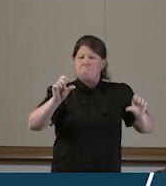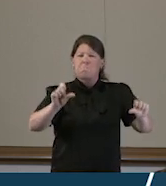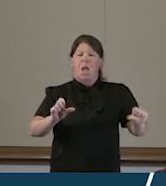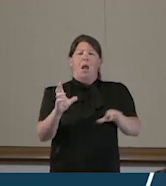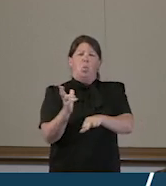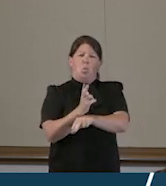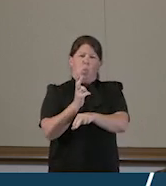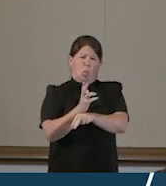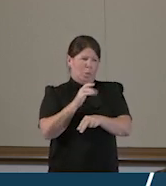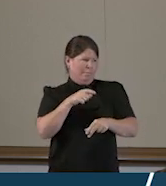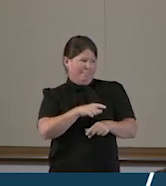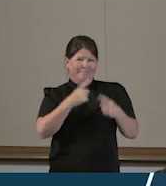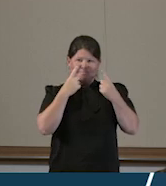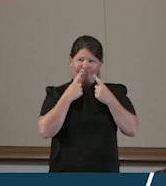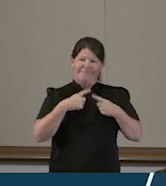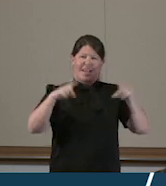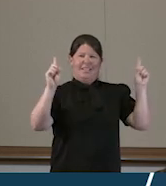effectively.